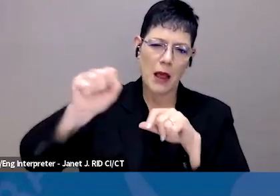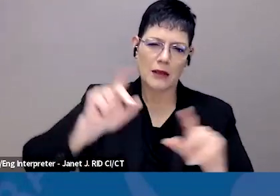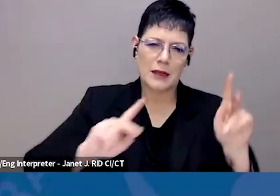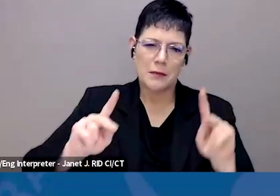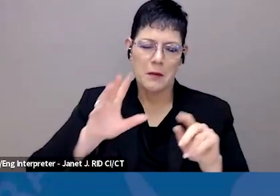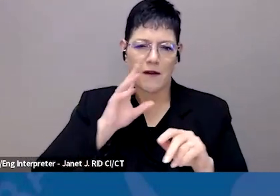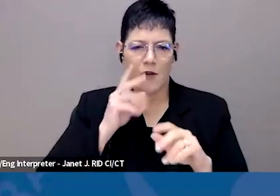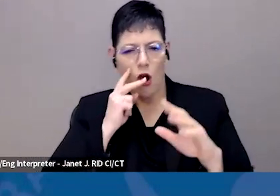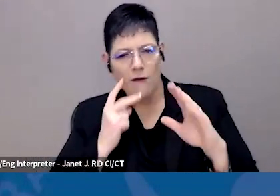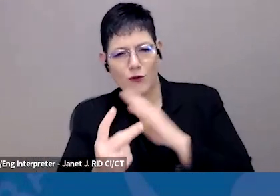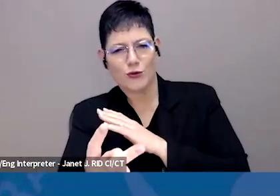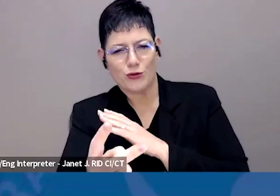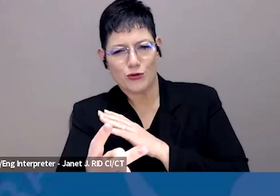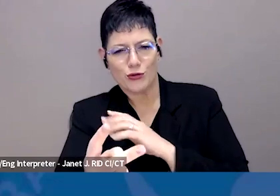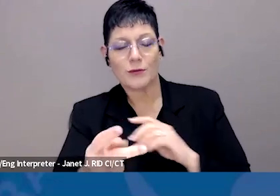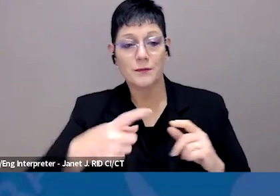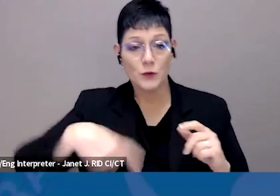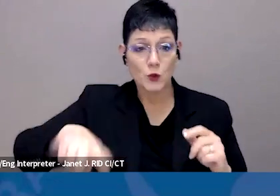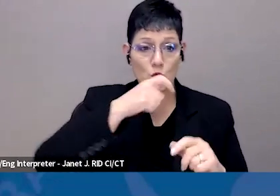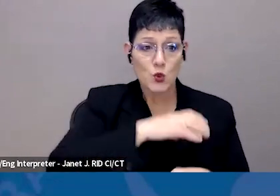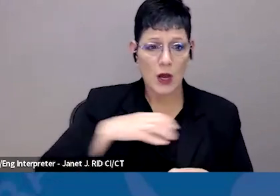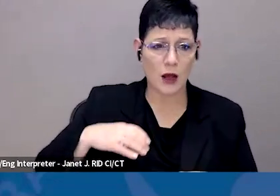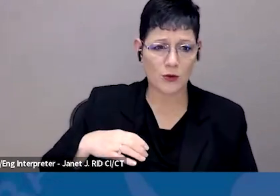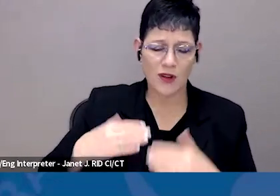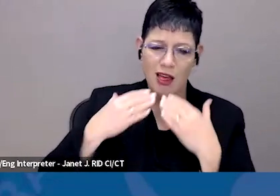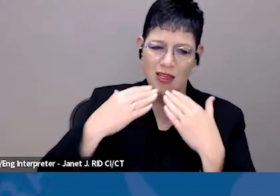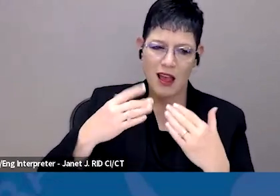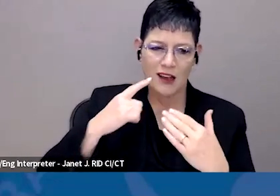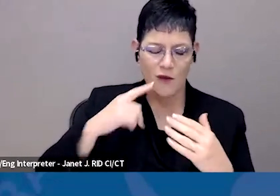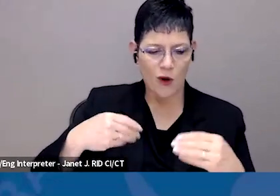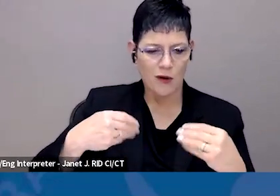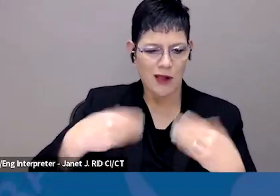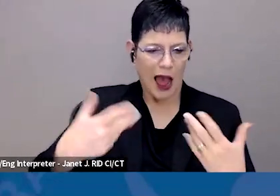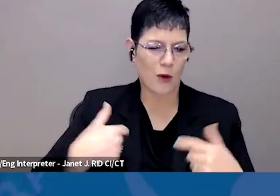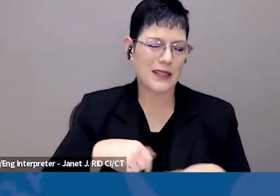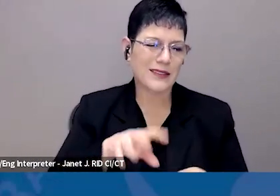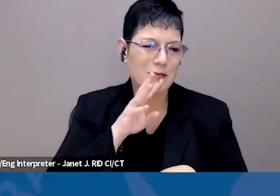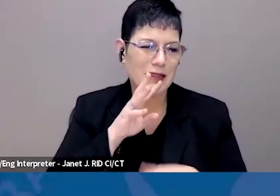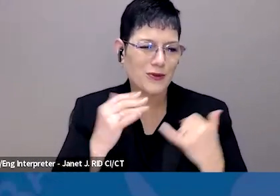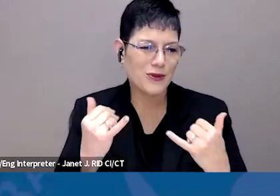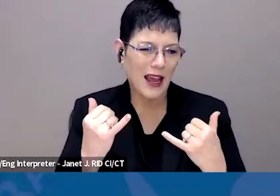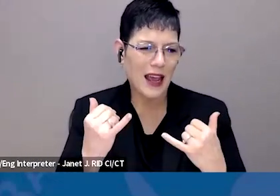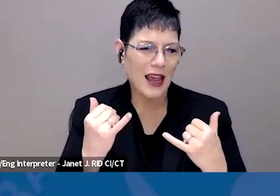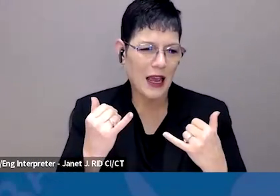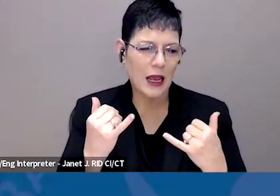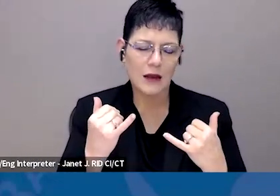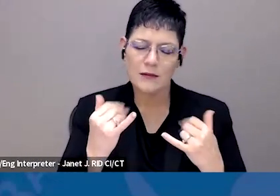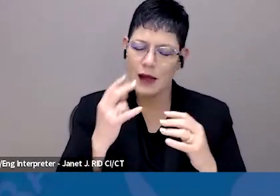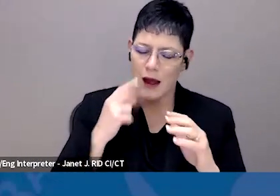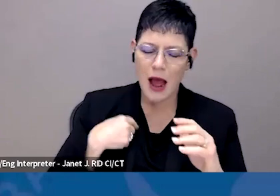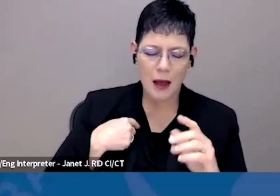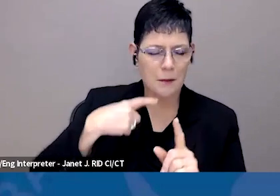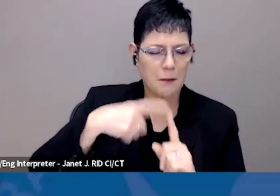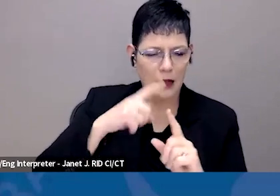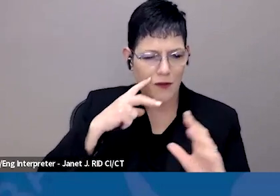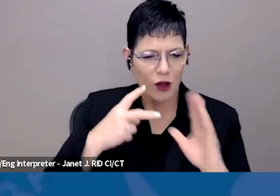future. Council members, thank you again for providing me with this opportunity to speak. And please know how much I'm looking forward to